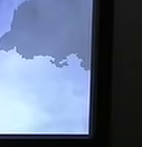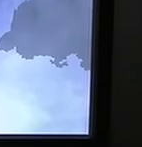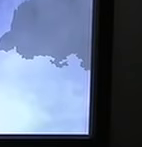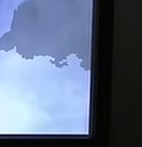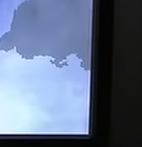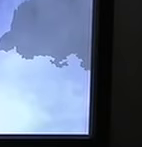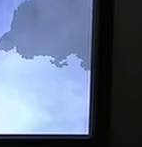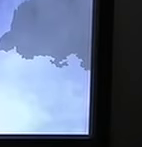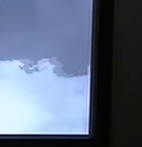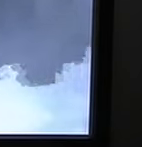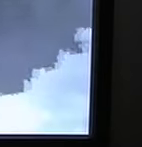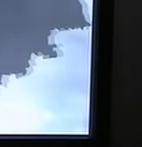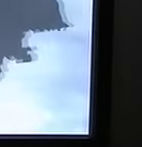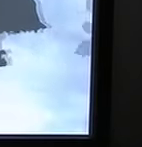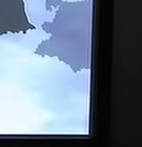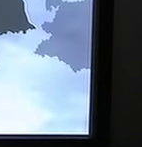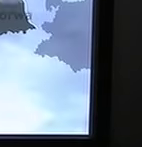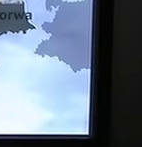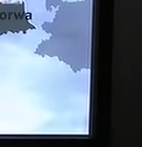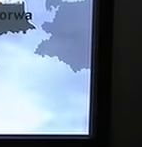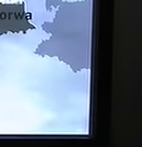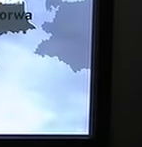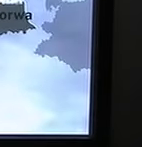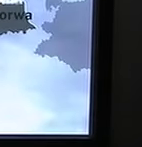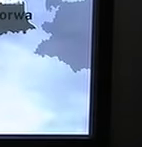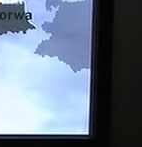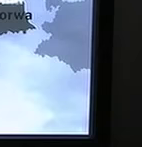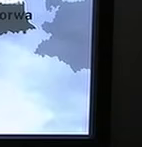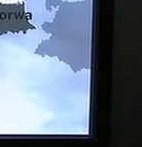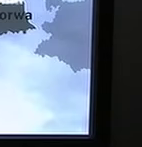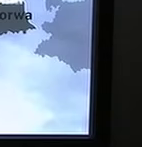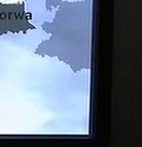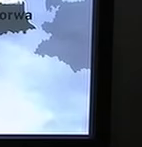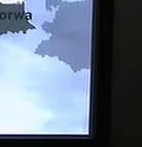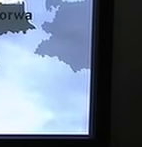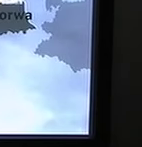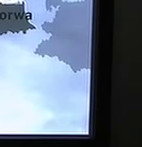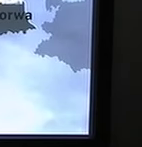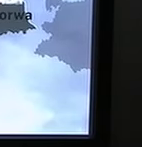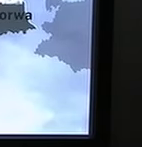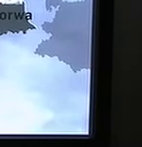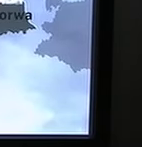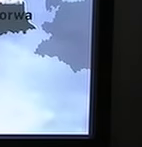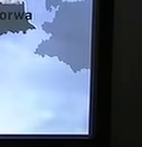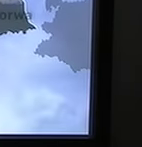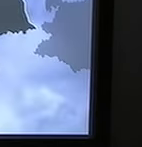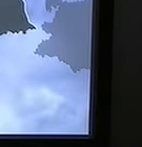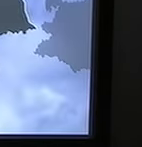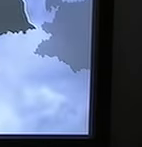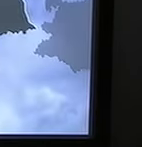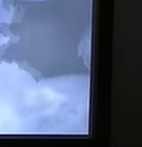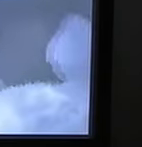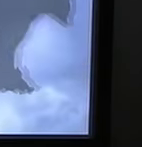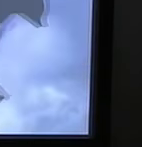weather with isolated thundershowers for the northwest, where maximums peak in the upper 20s and low 30s. Thundershowers are expected over the southern part